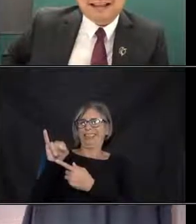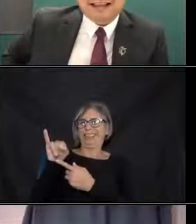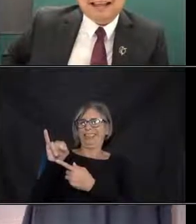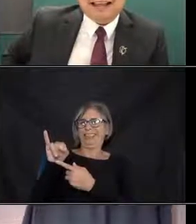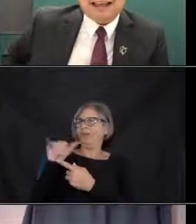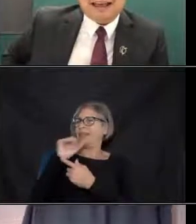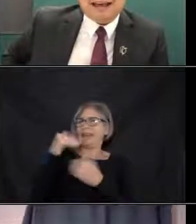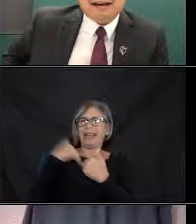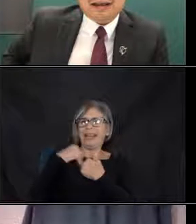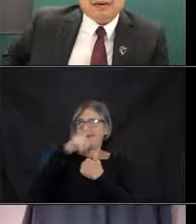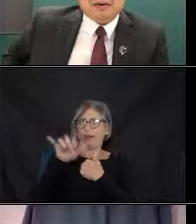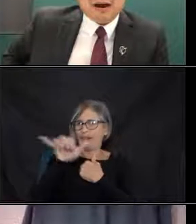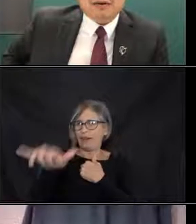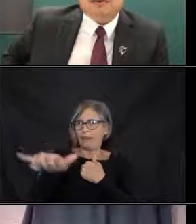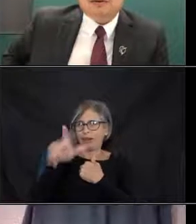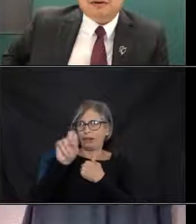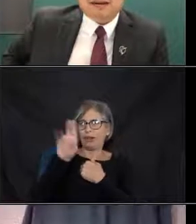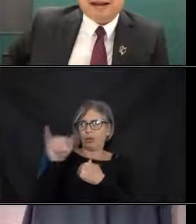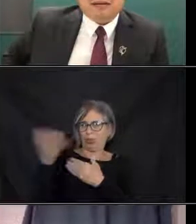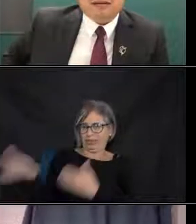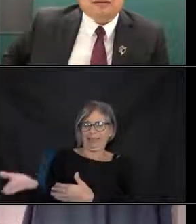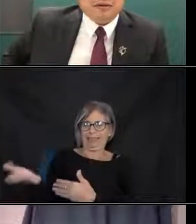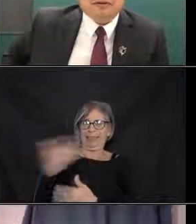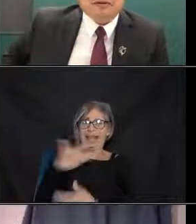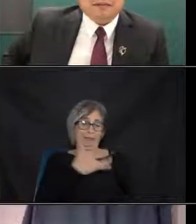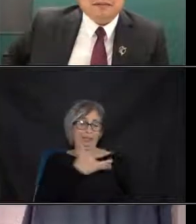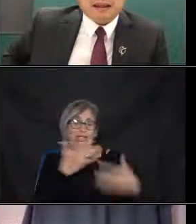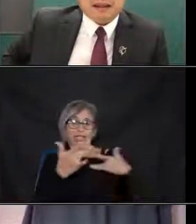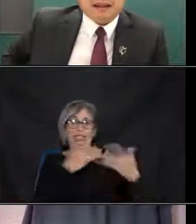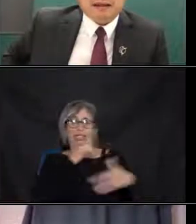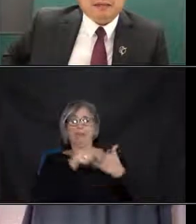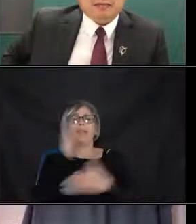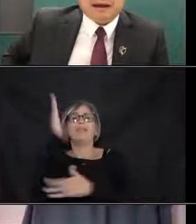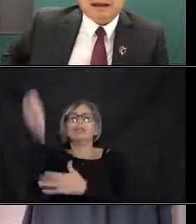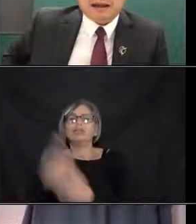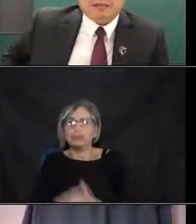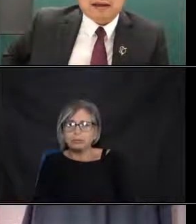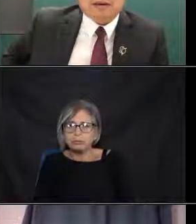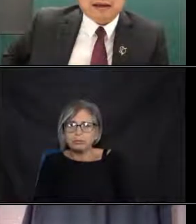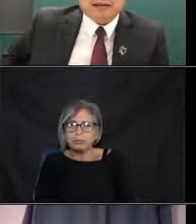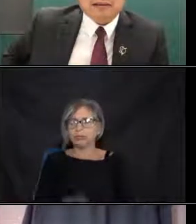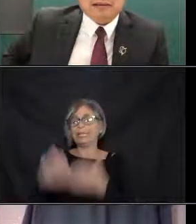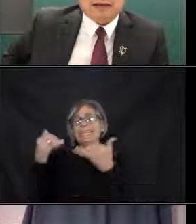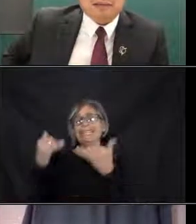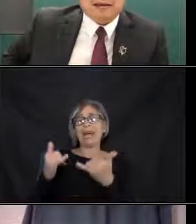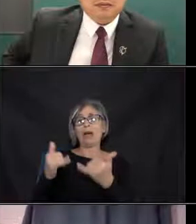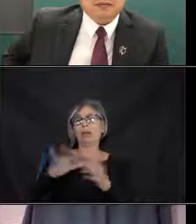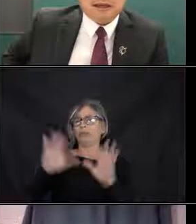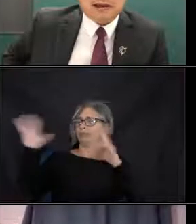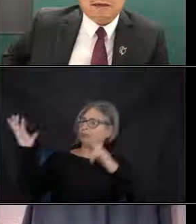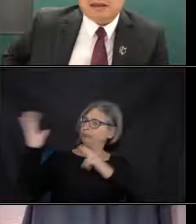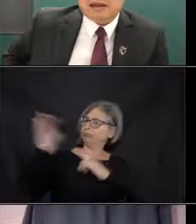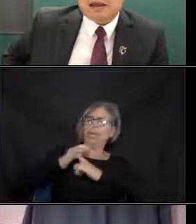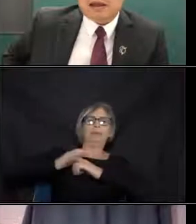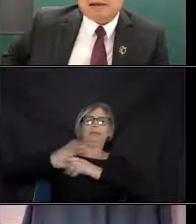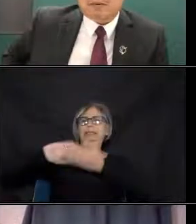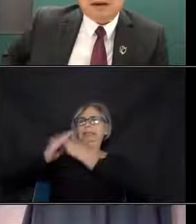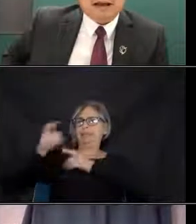forever. And so I'm concerned about the future. And right now we have an excellent city management